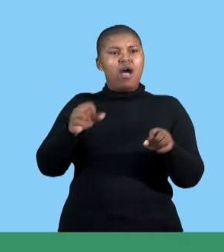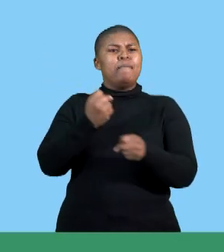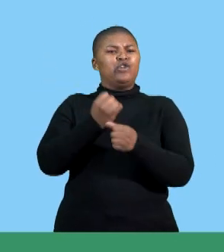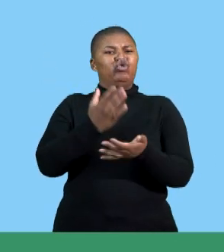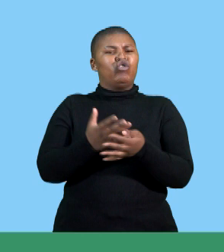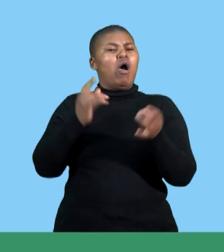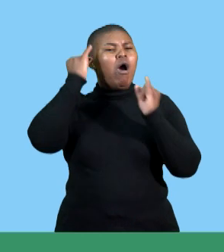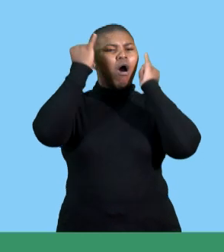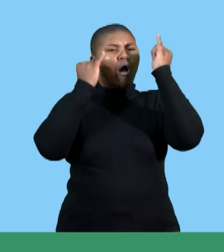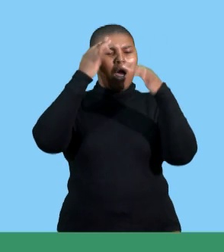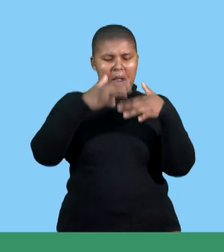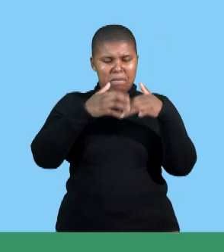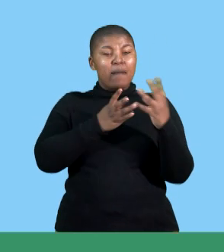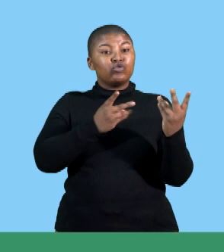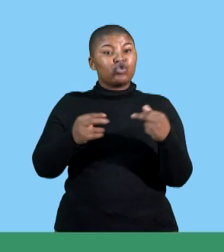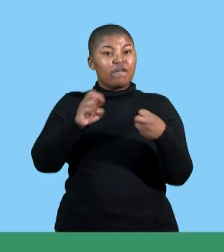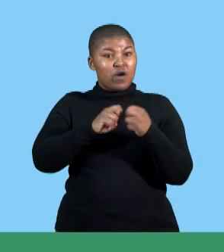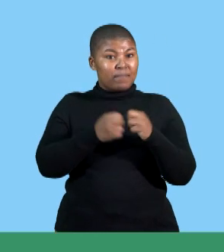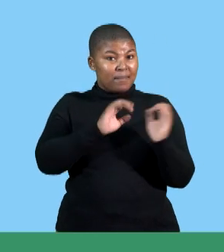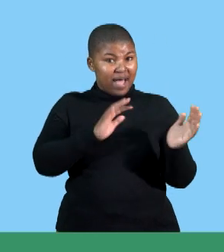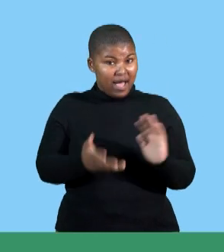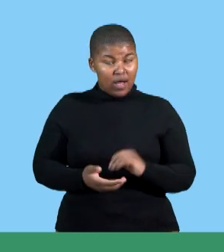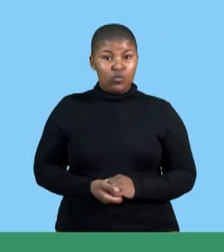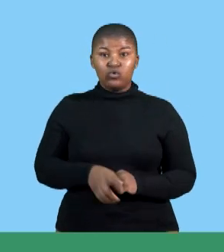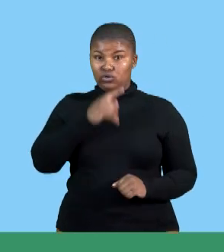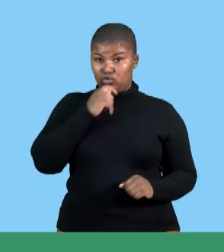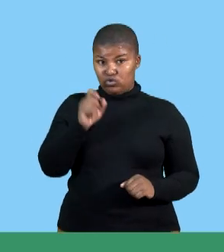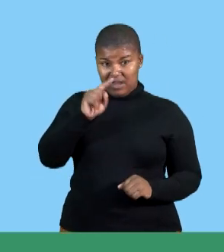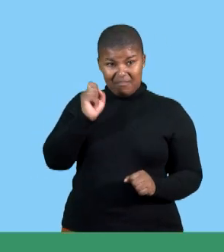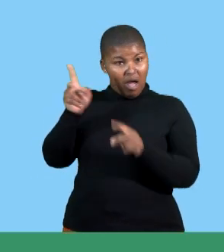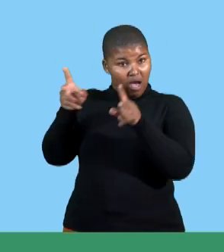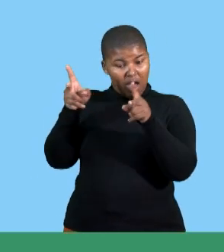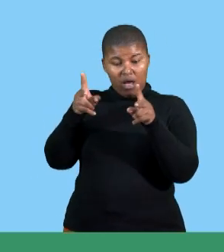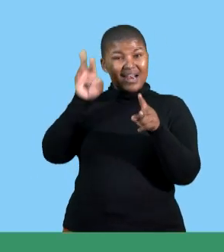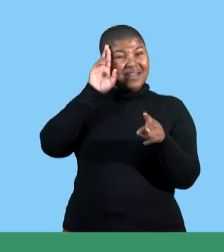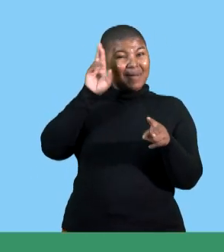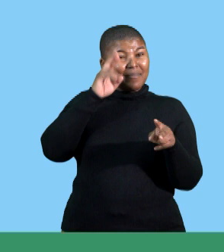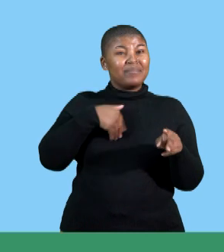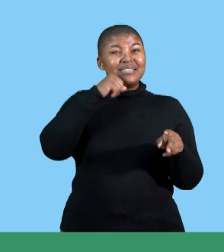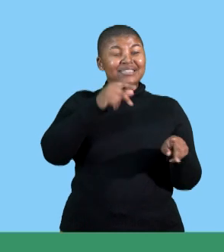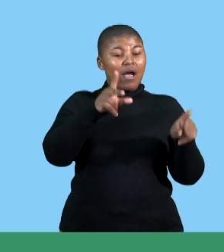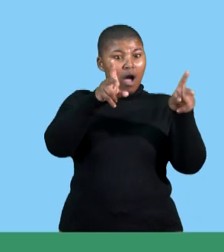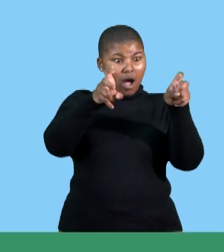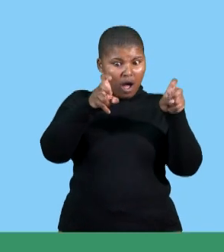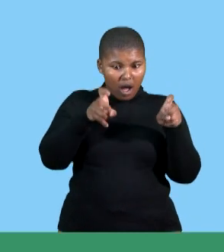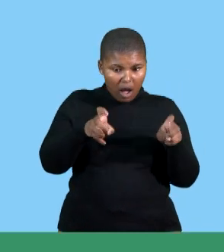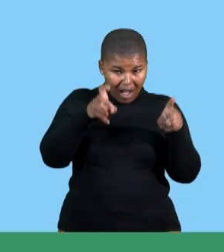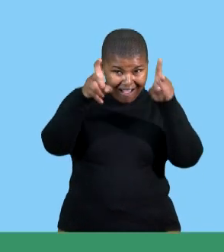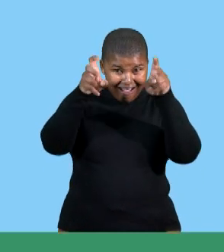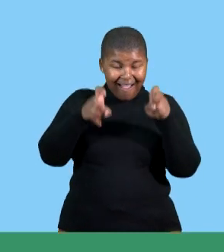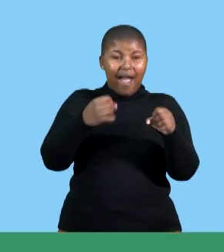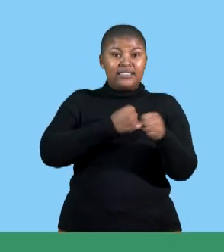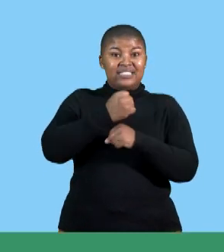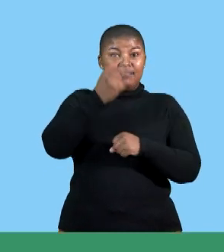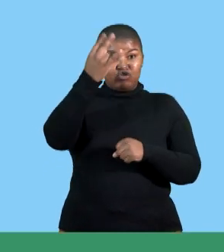this problem can be solved. All right, let's see if this is indeed a quote. Remember I said a quote taken word for